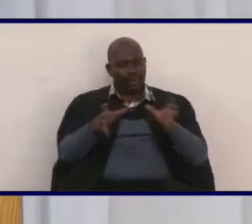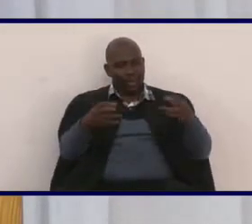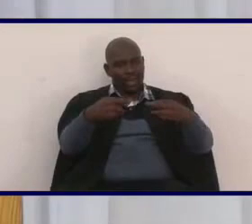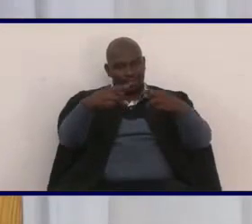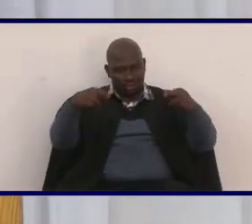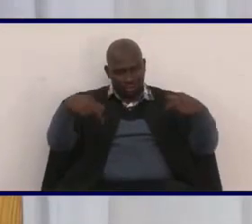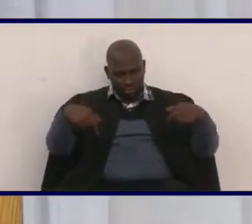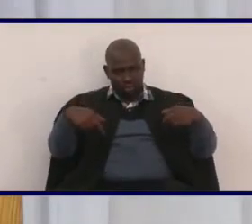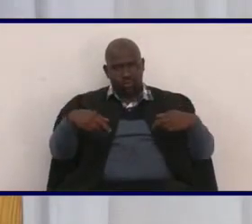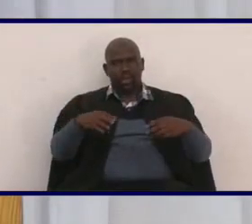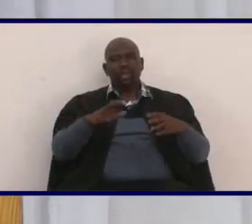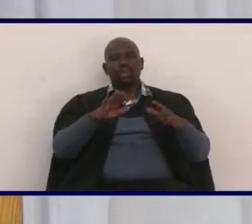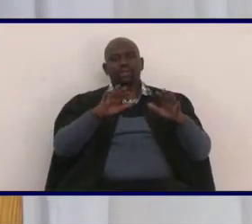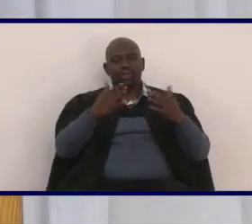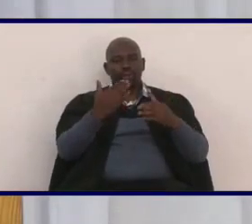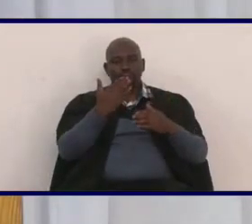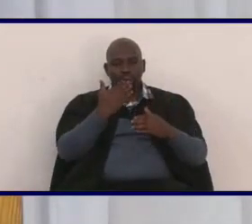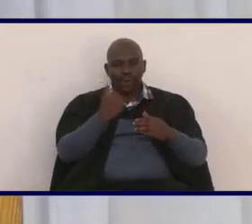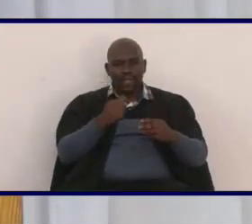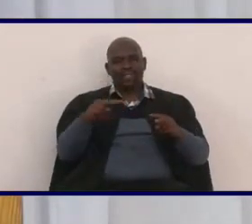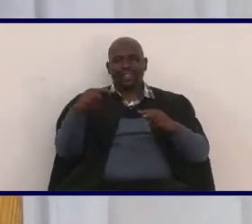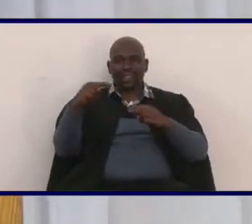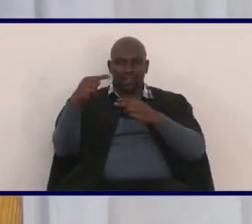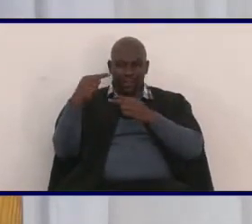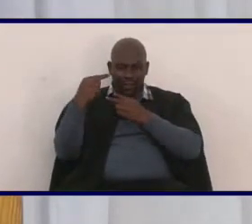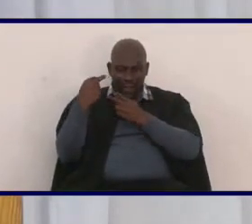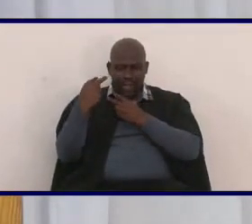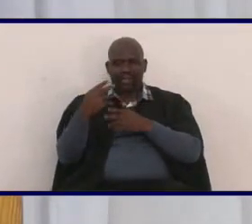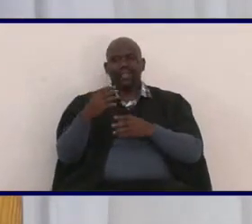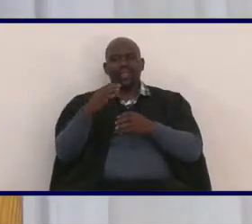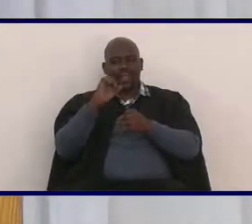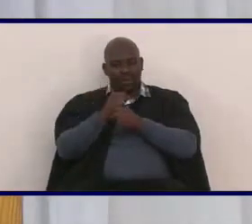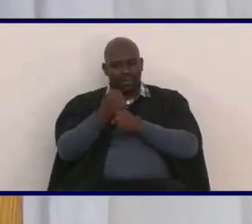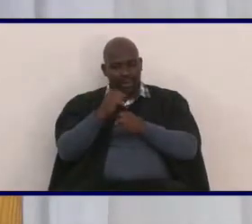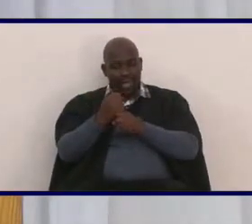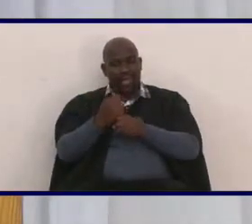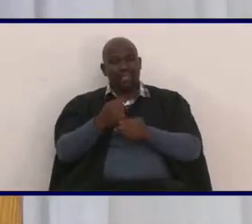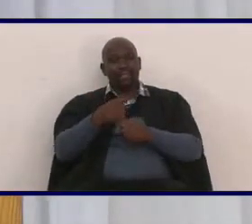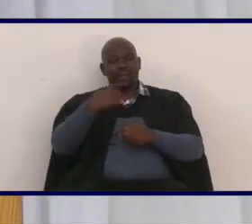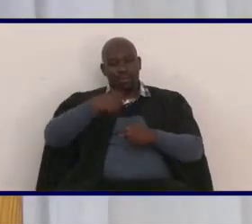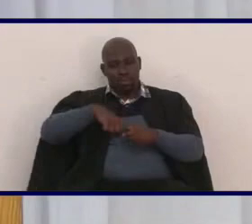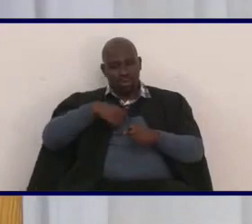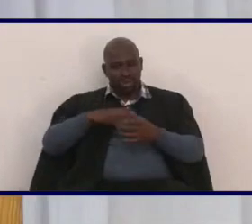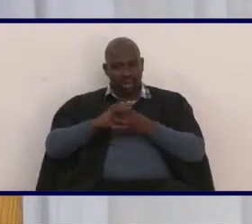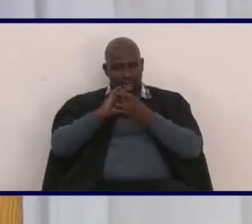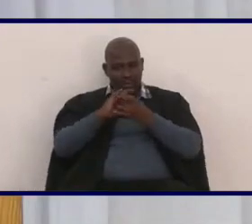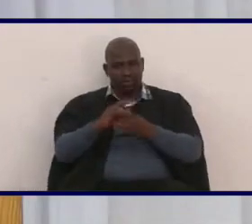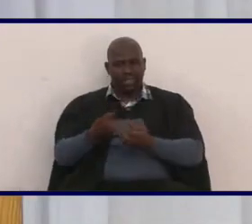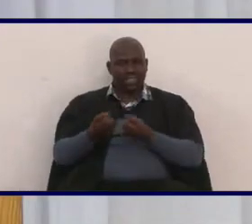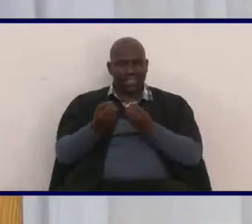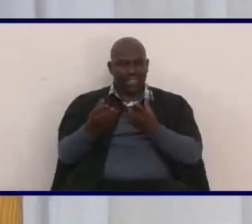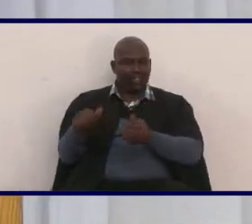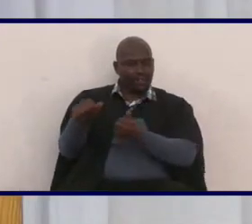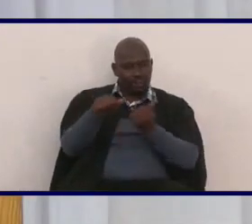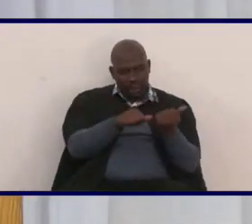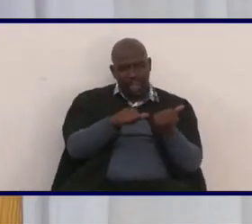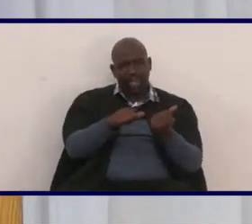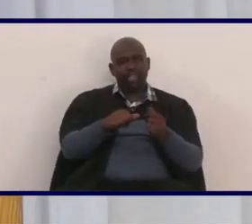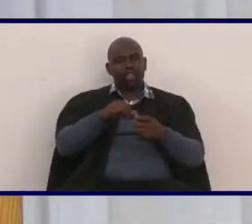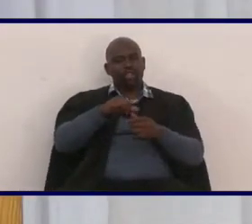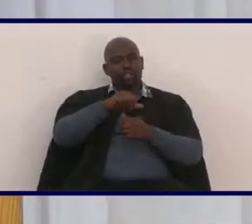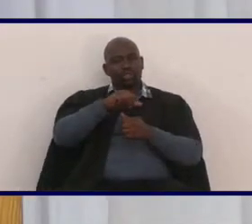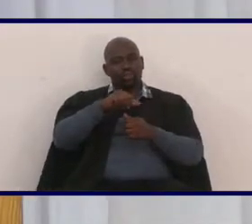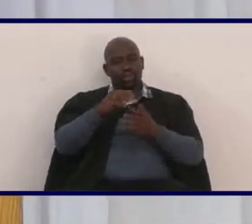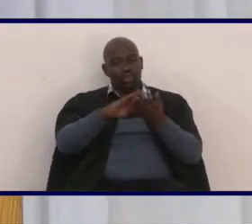how far you have come. Make a personal commitment to give back to society by applying your knowledge in ways that contribute